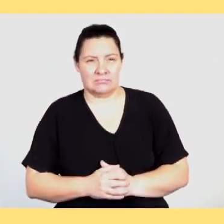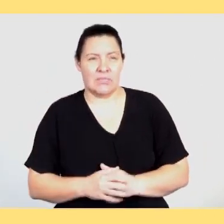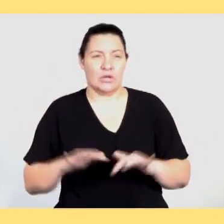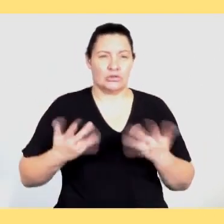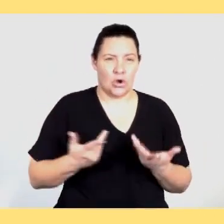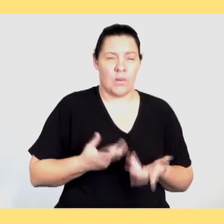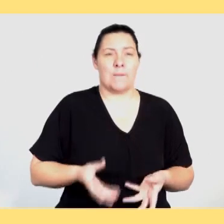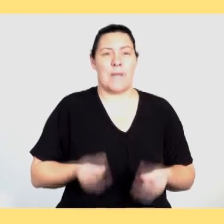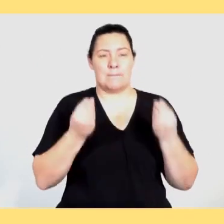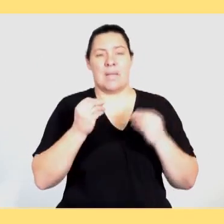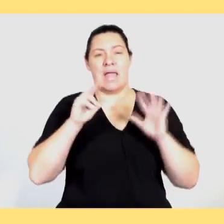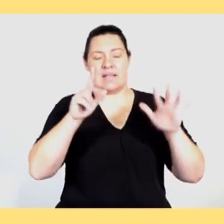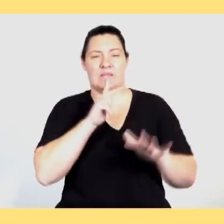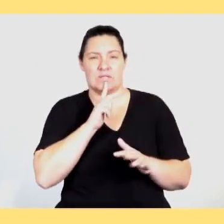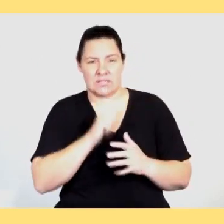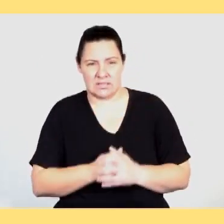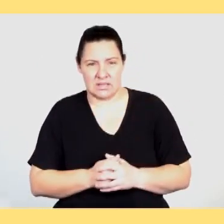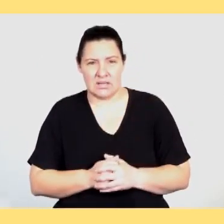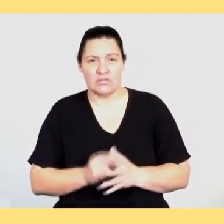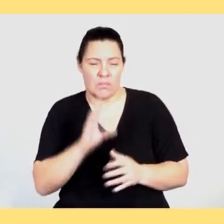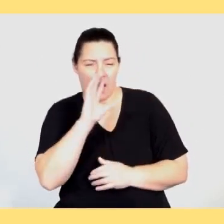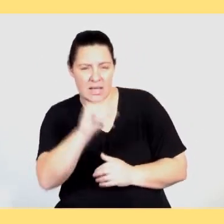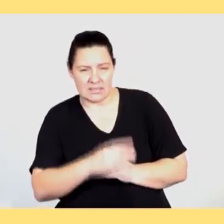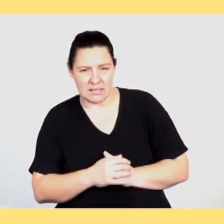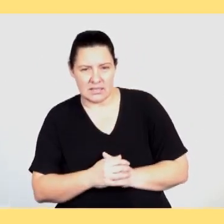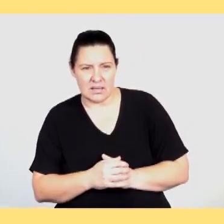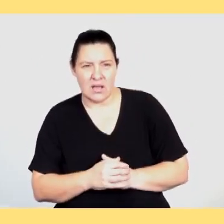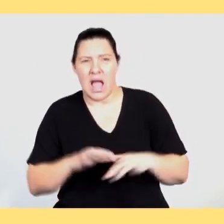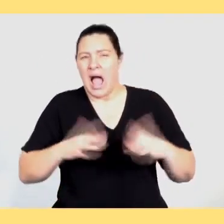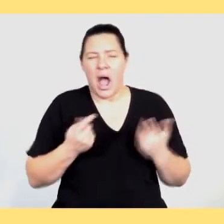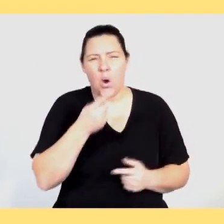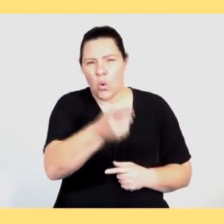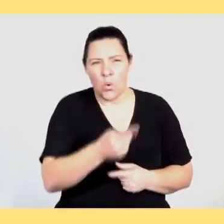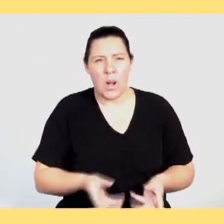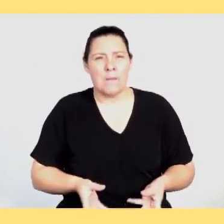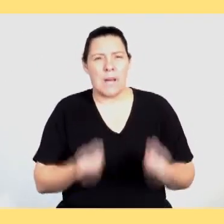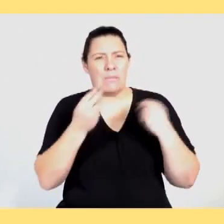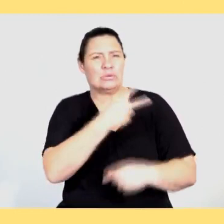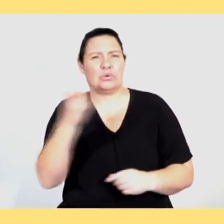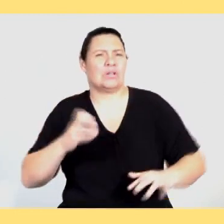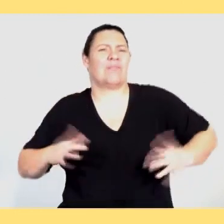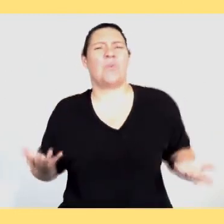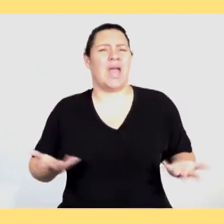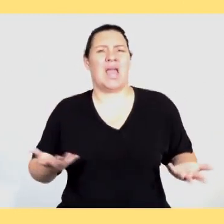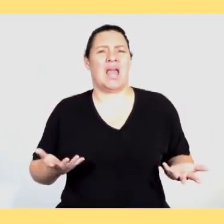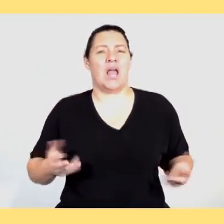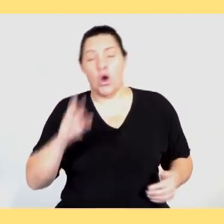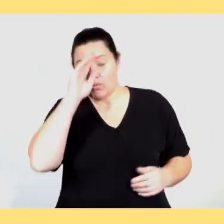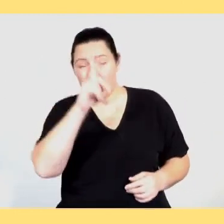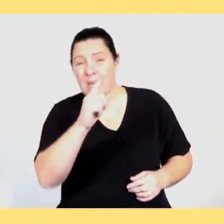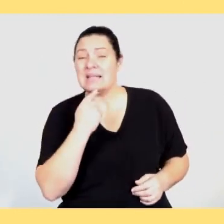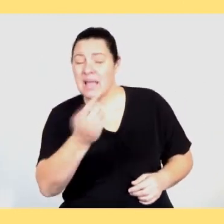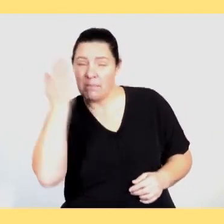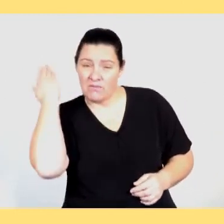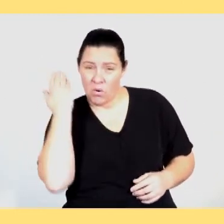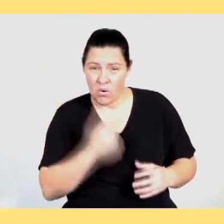So here you get your 8,000. Someone is asking me, Mr. Simbi, how are you getting the 200? Let me remind you of